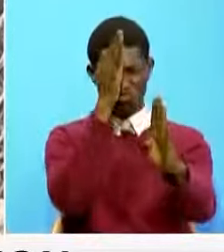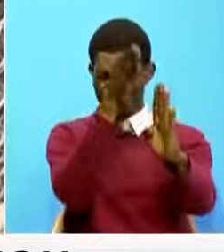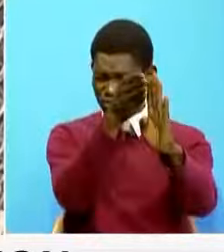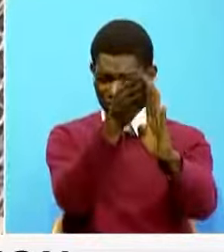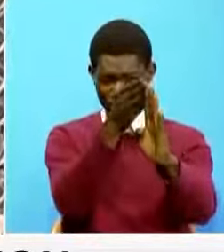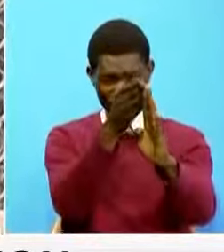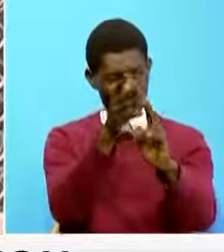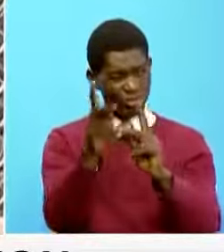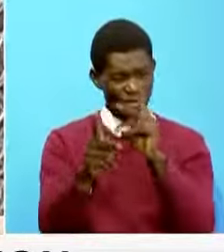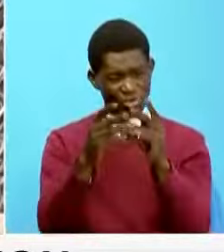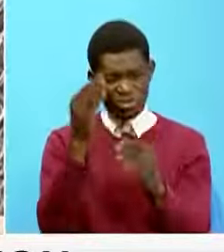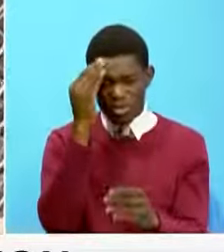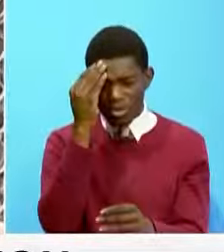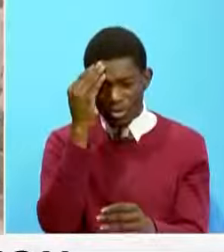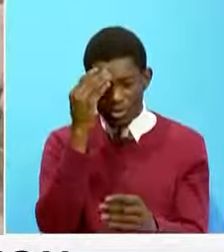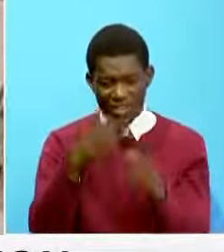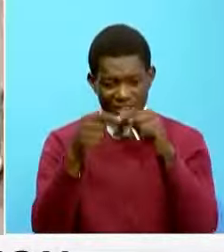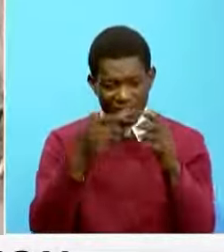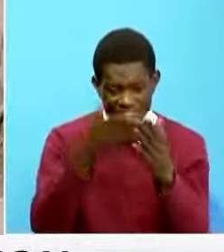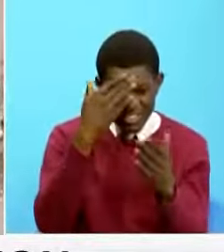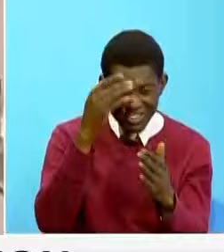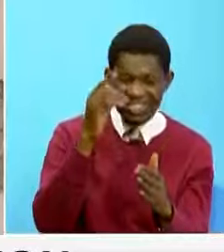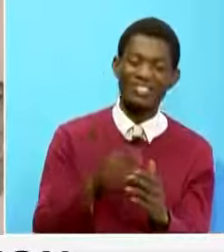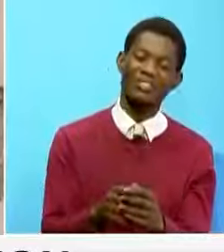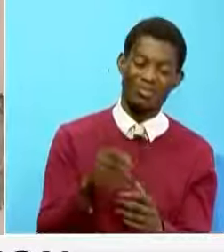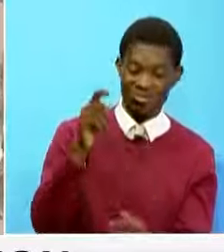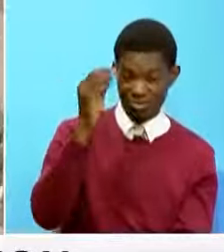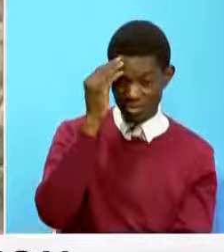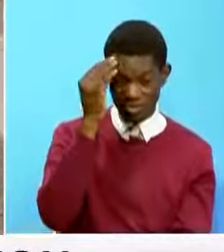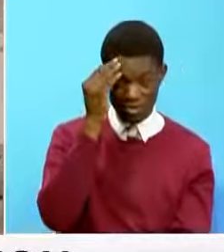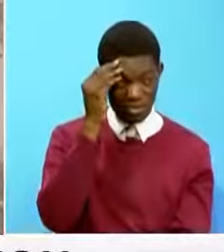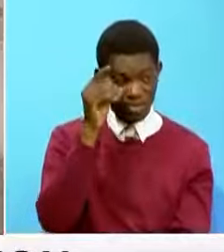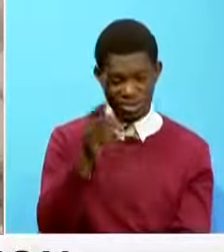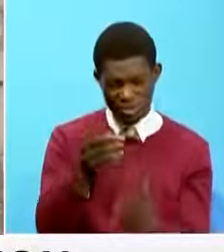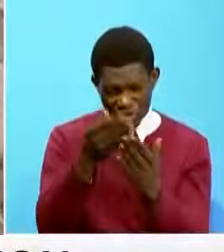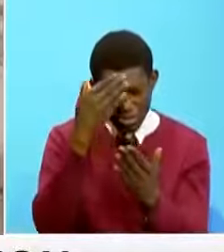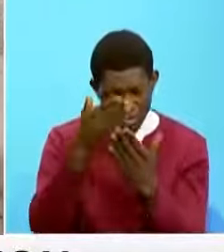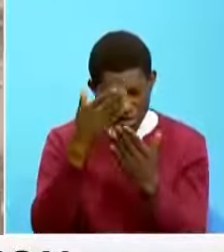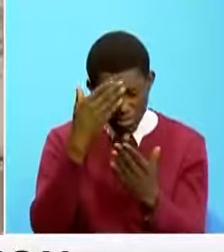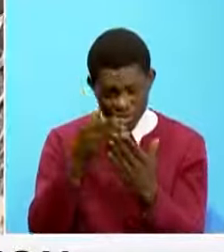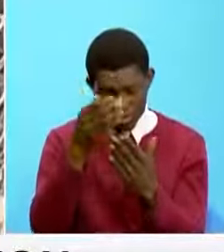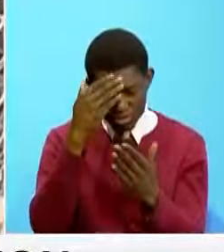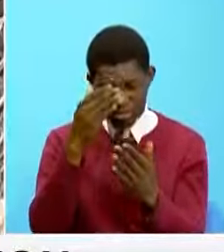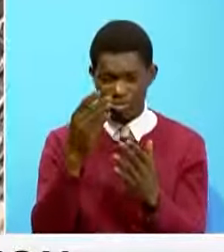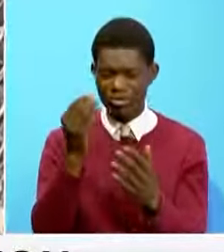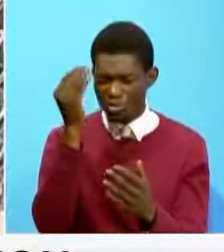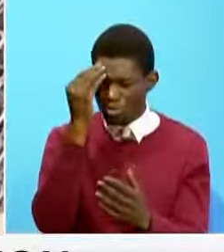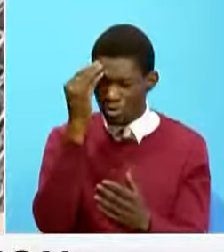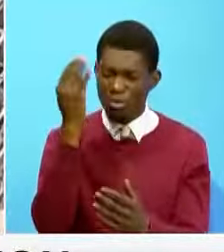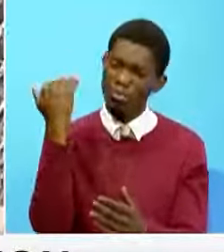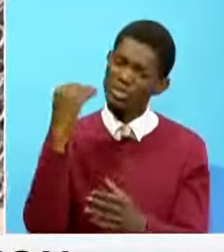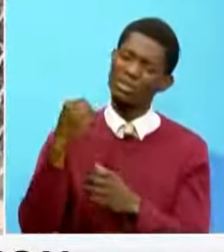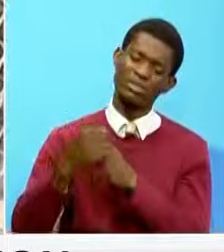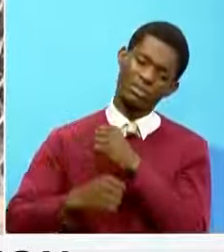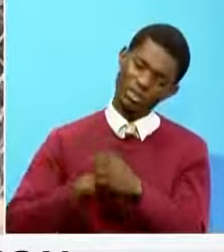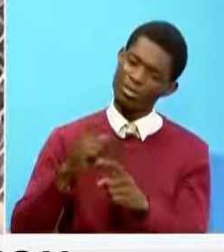here. Students who have seen that, you know, they have been suffering in the past, now they need to change. So we thank God for the